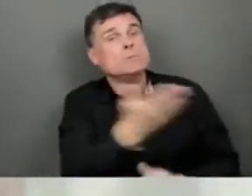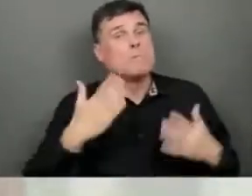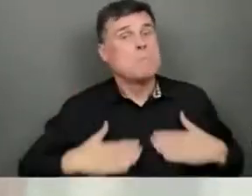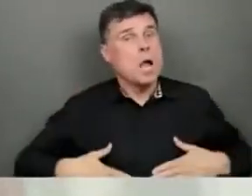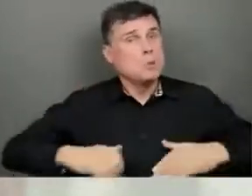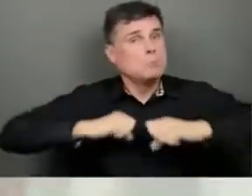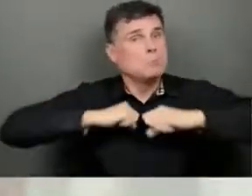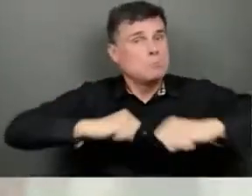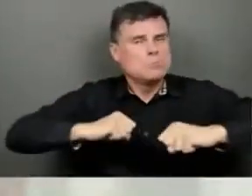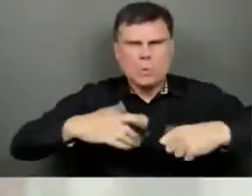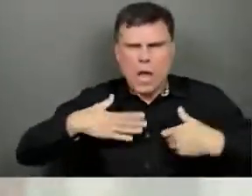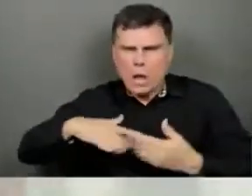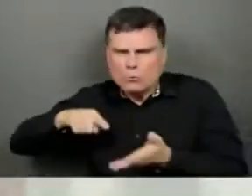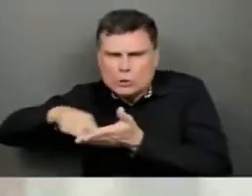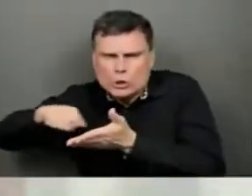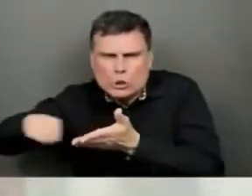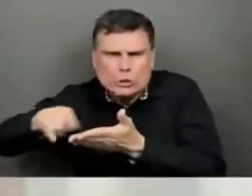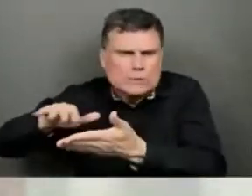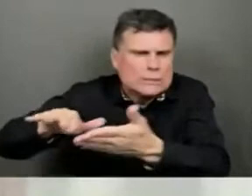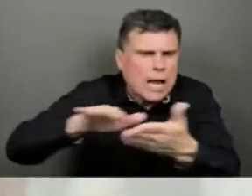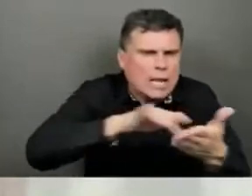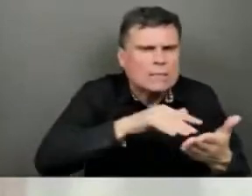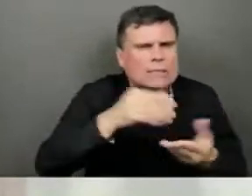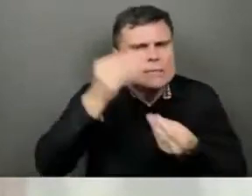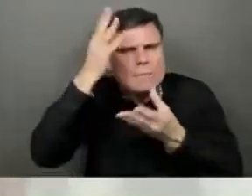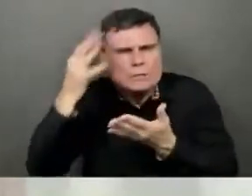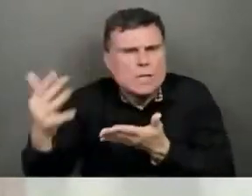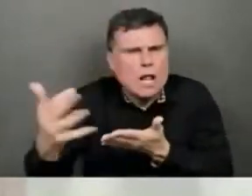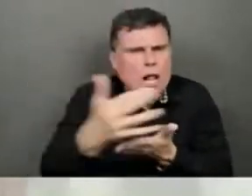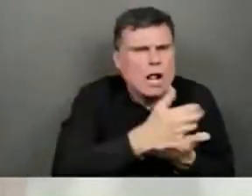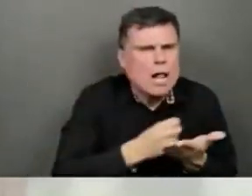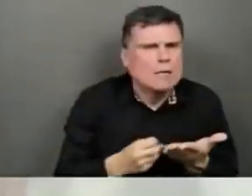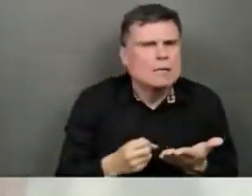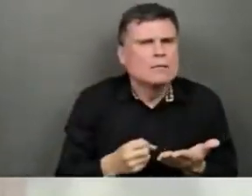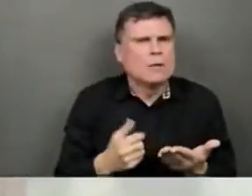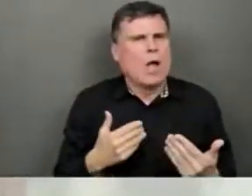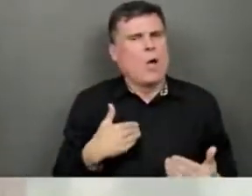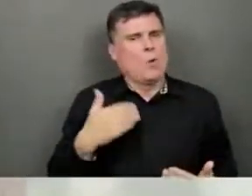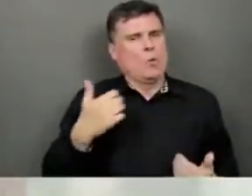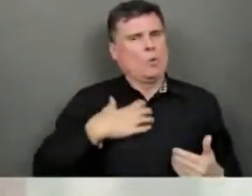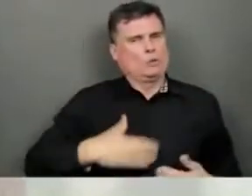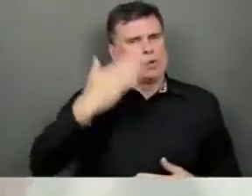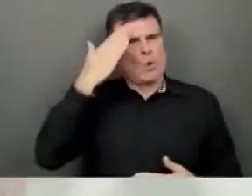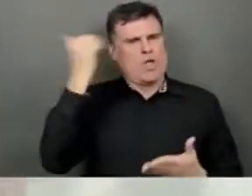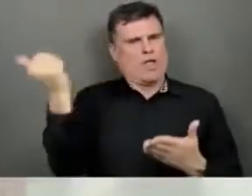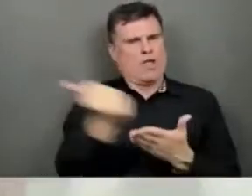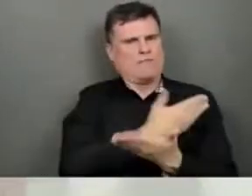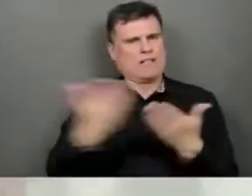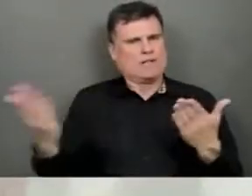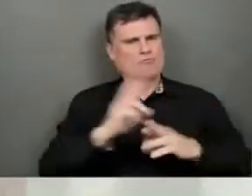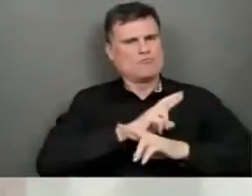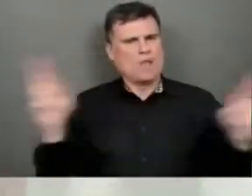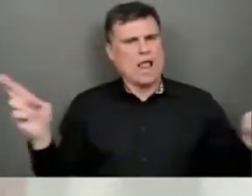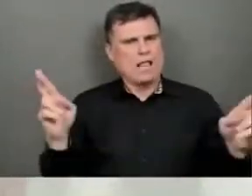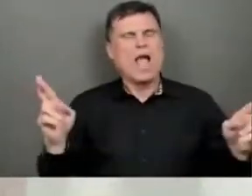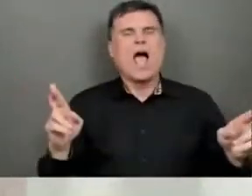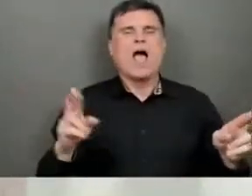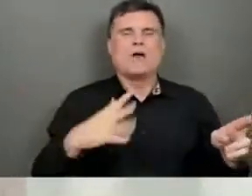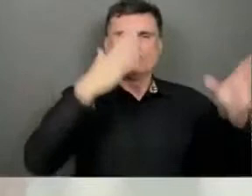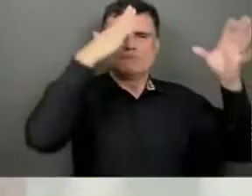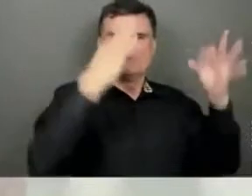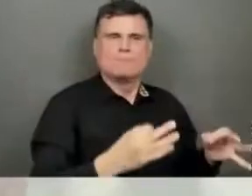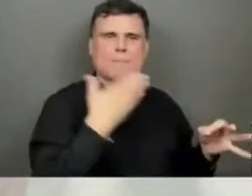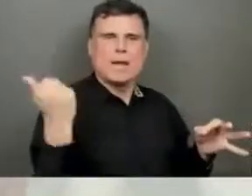is we'd like to have the data ahead of time to know what to do, but it's generating new information as time goes on.